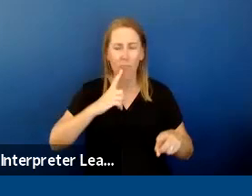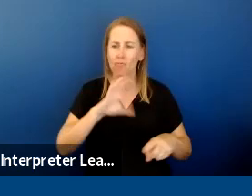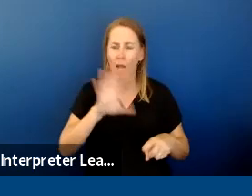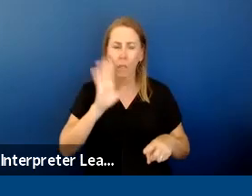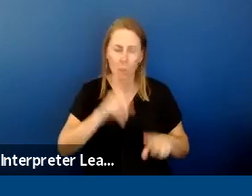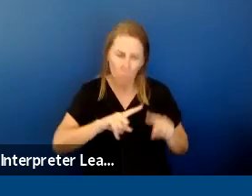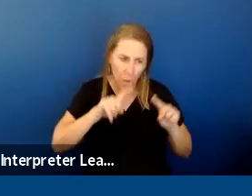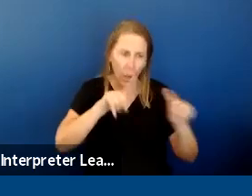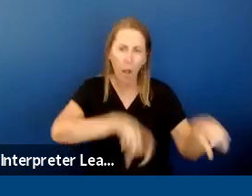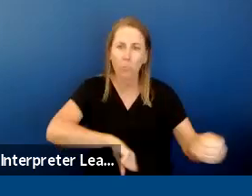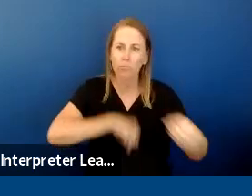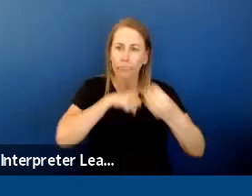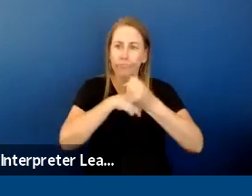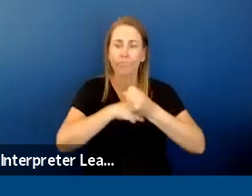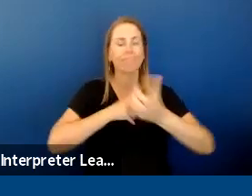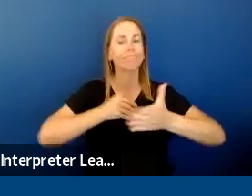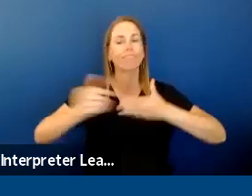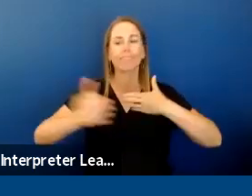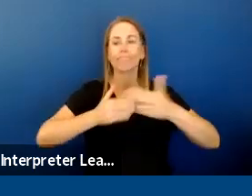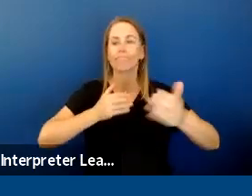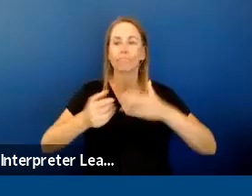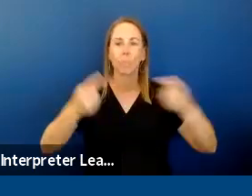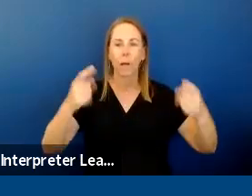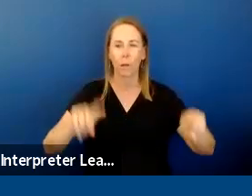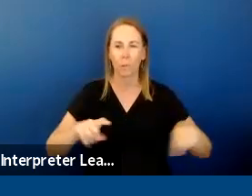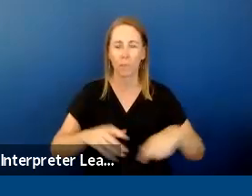and mudslides in providing assistance?